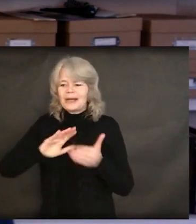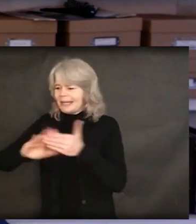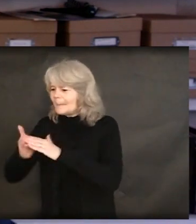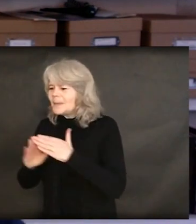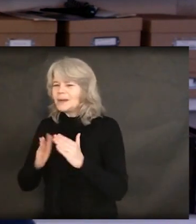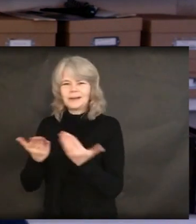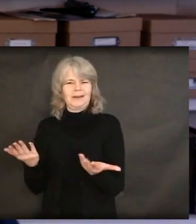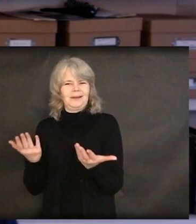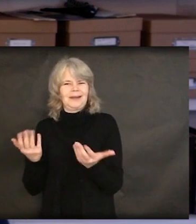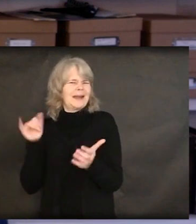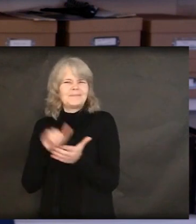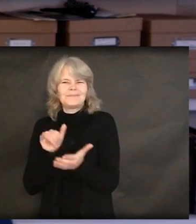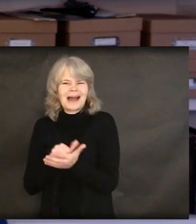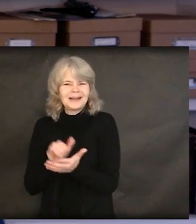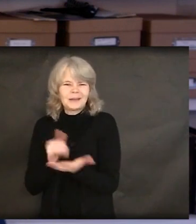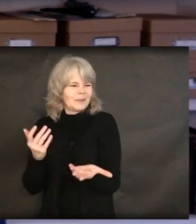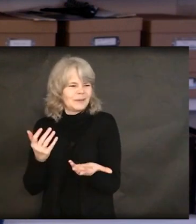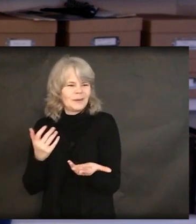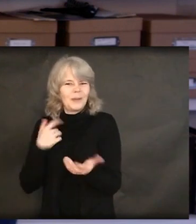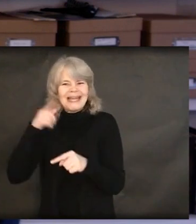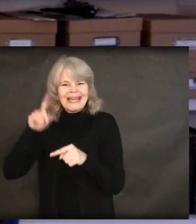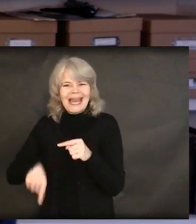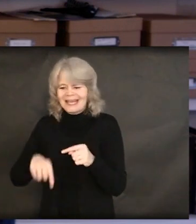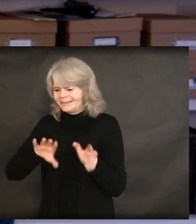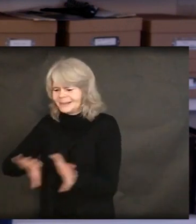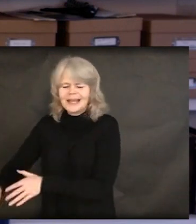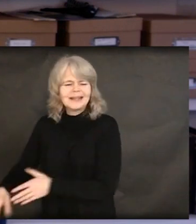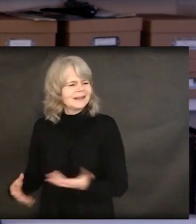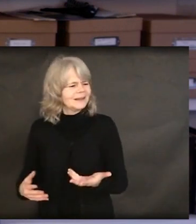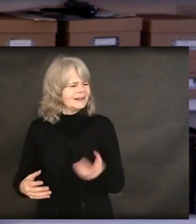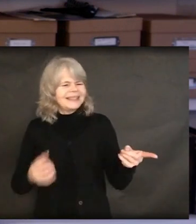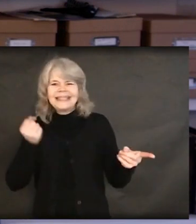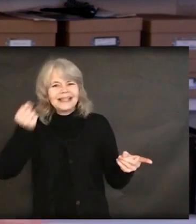communities that we can't just simply set aside? Doesn't Luke get this?